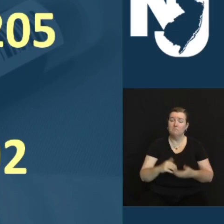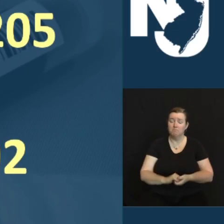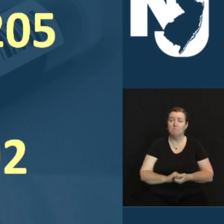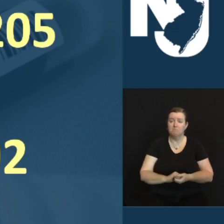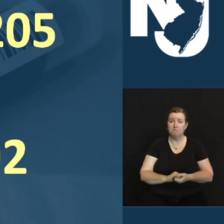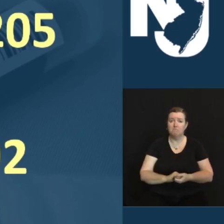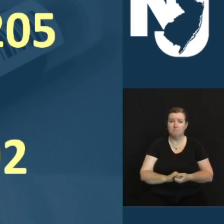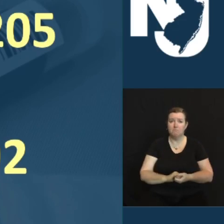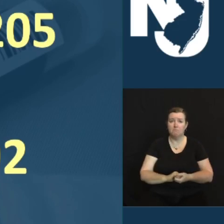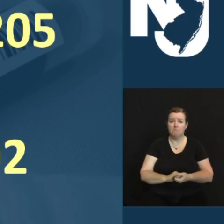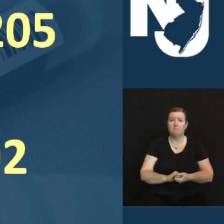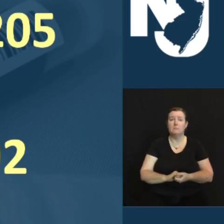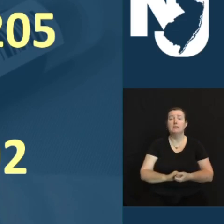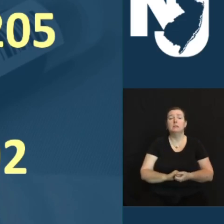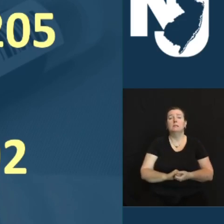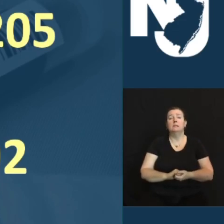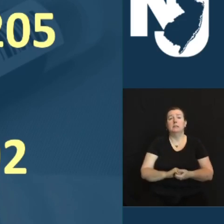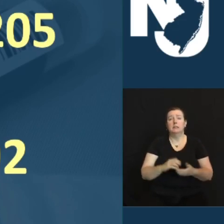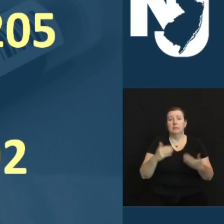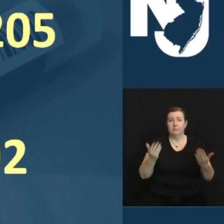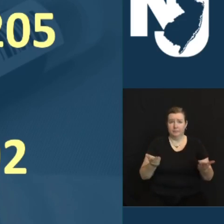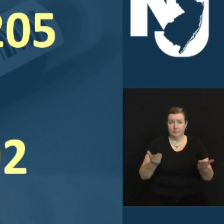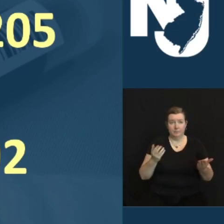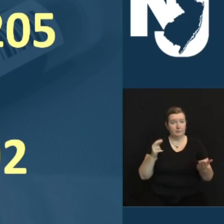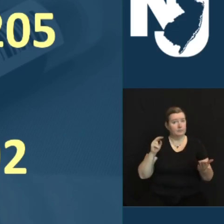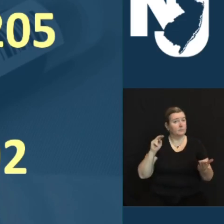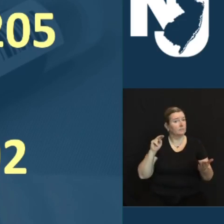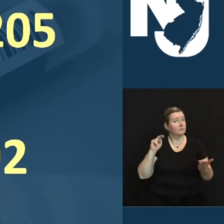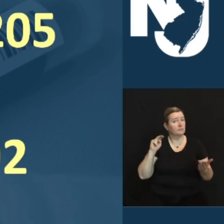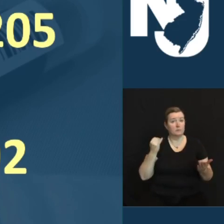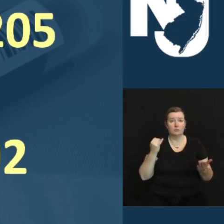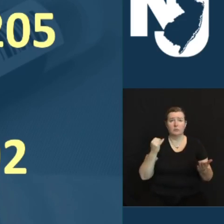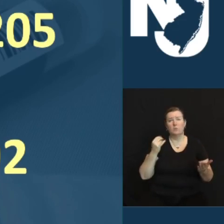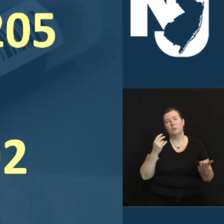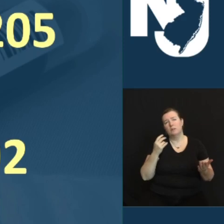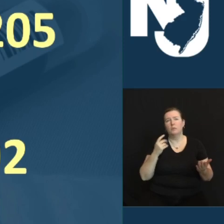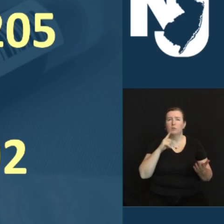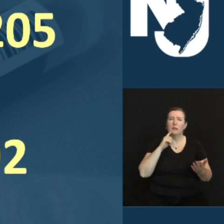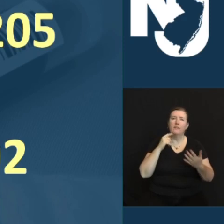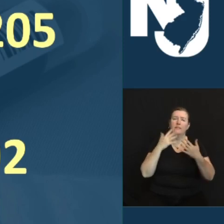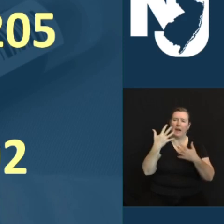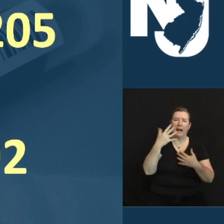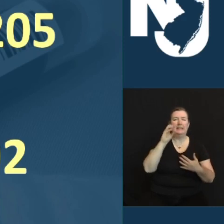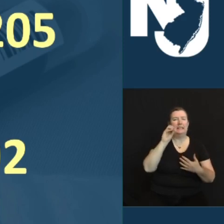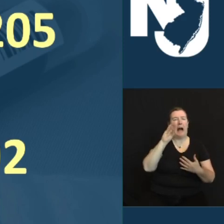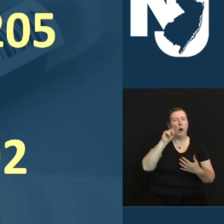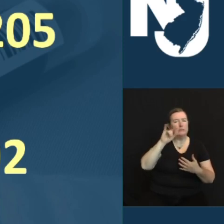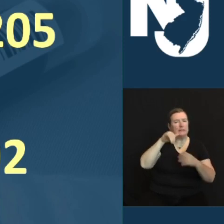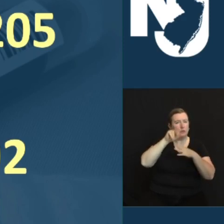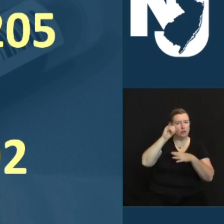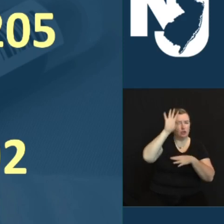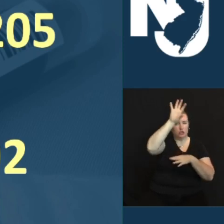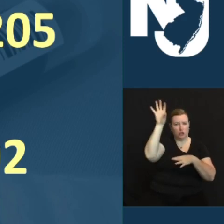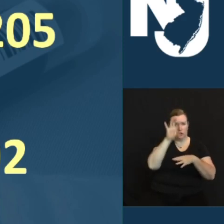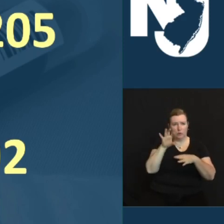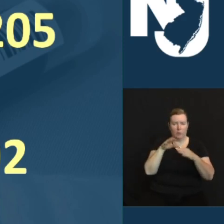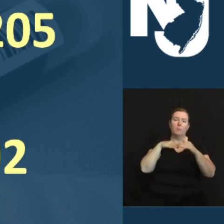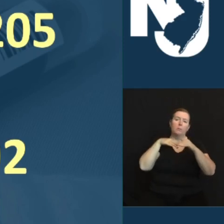221,205. As it relates to geography, Judy, 5 counties are reporting more than 100 today. As you well know, Ocean